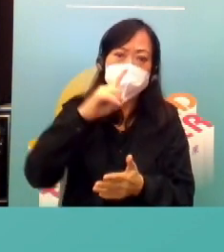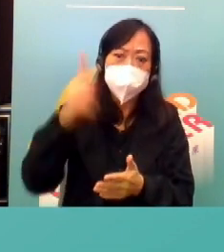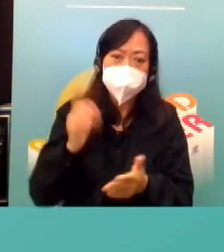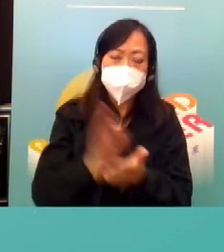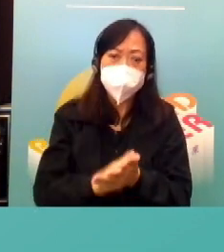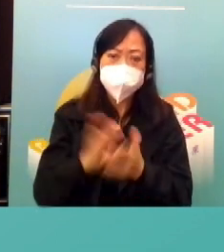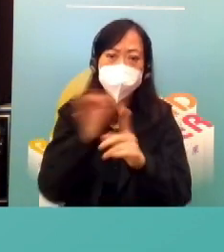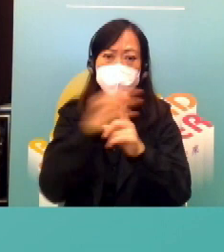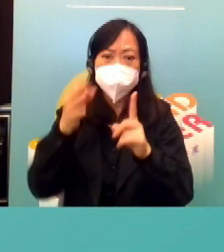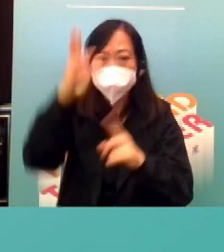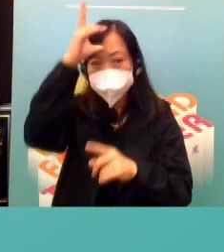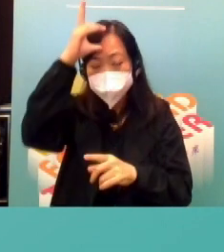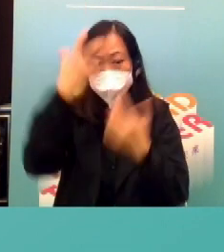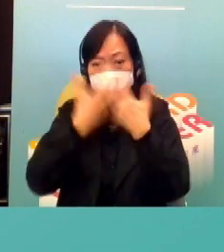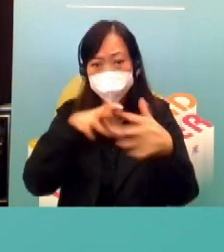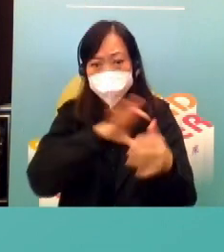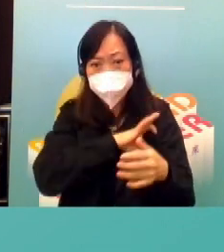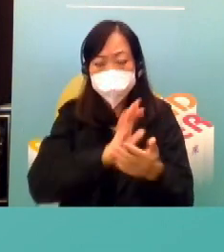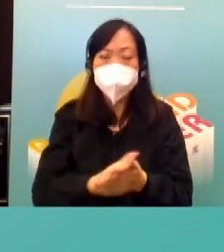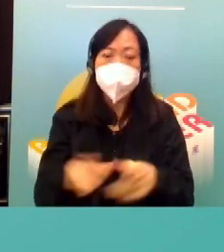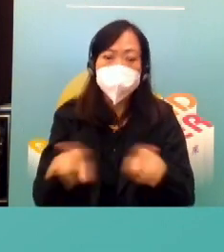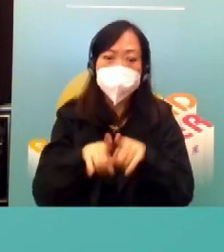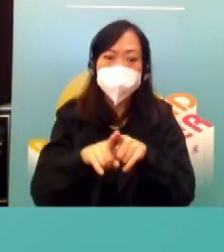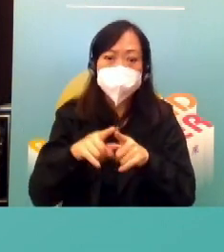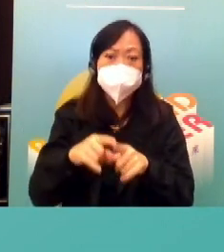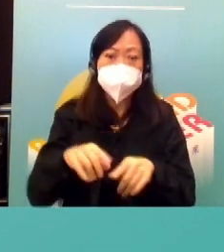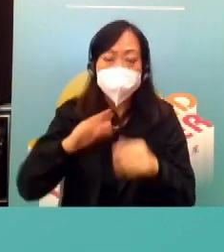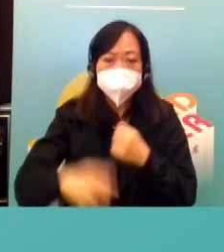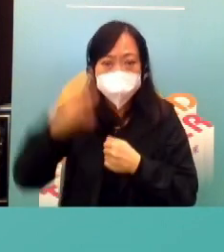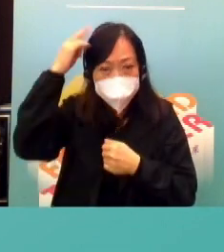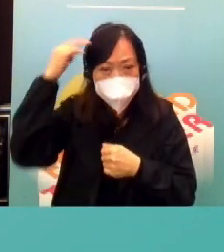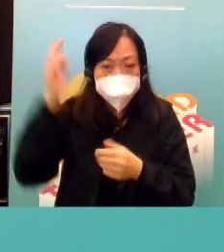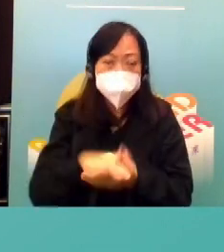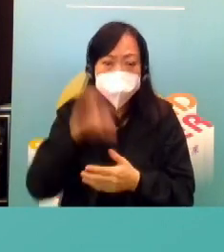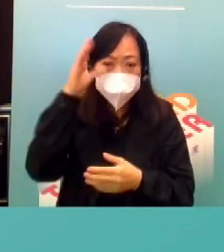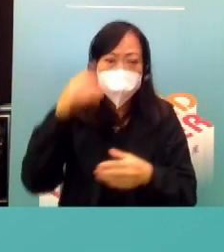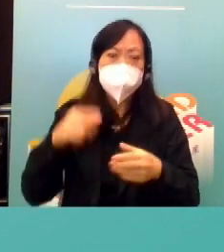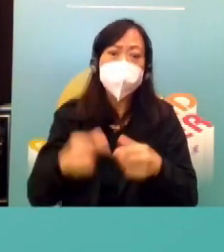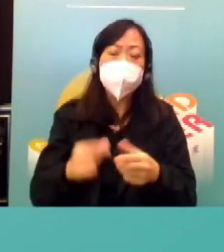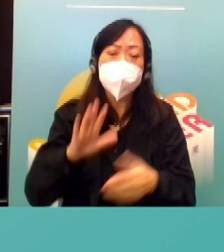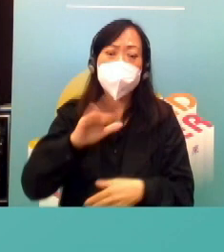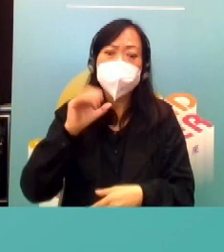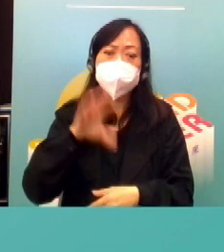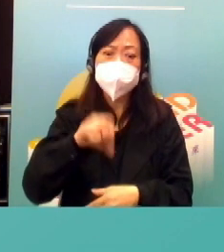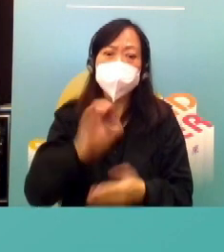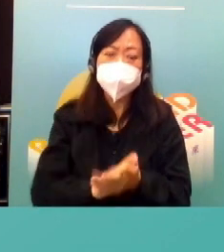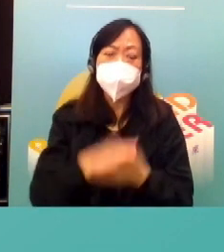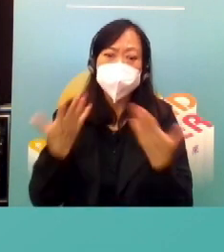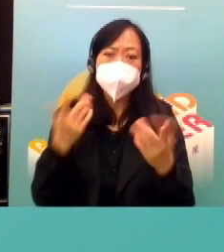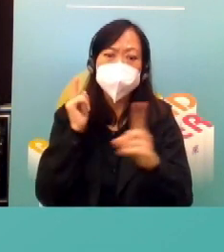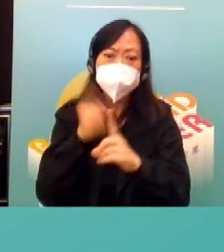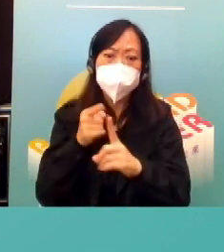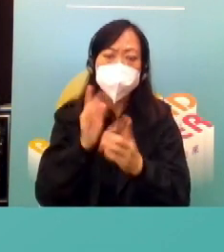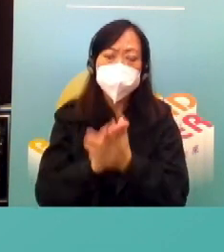us, CCIL. And if the total project ends by